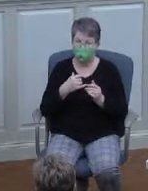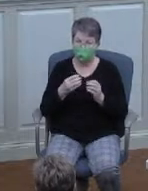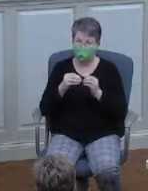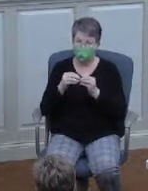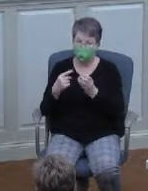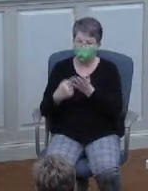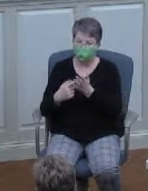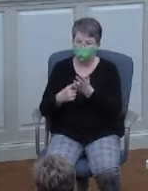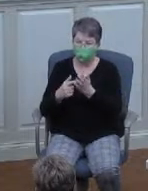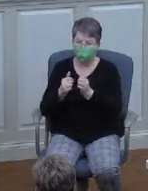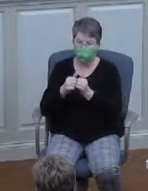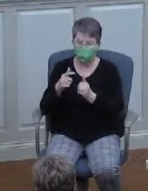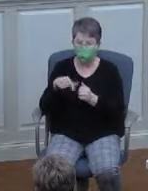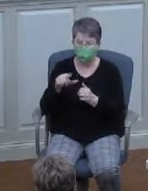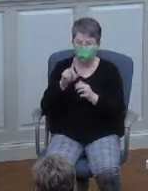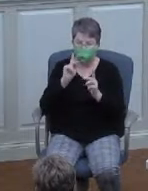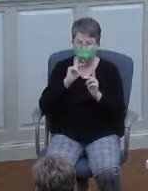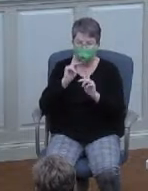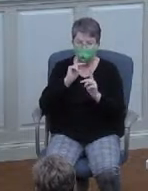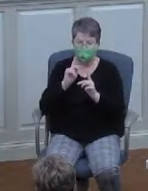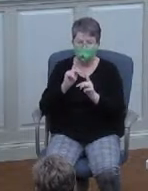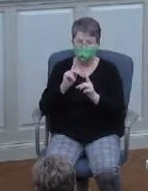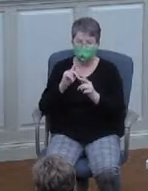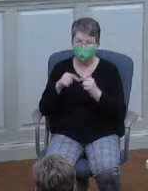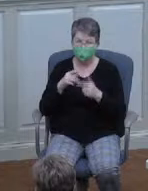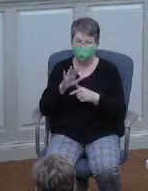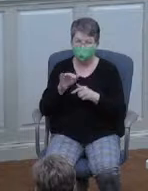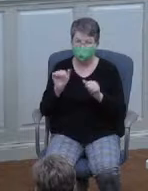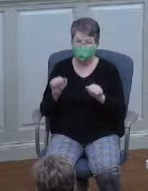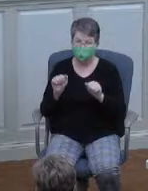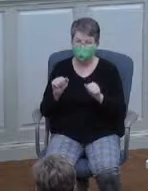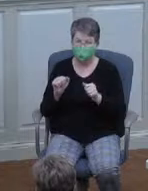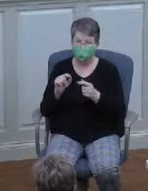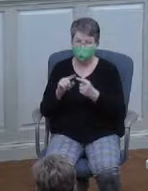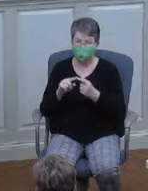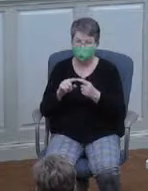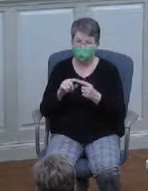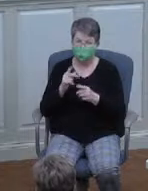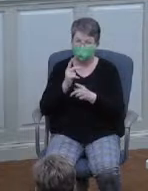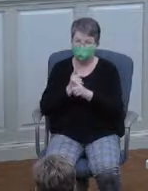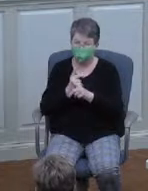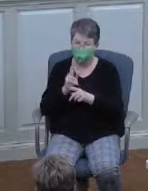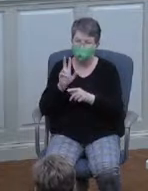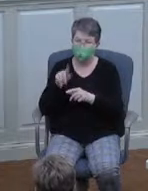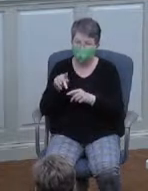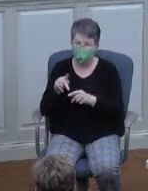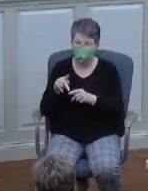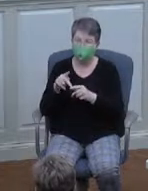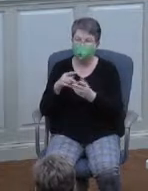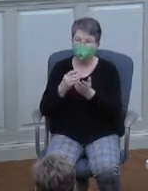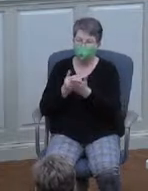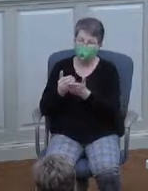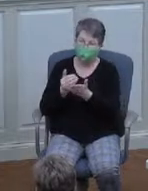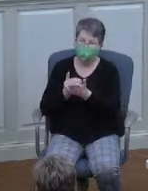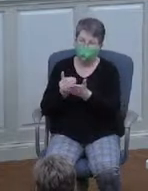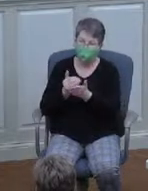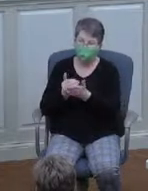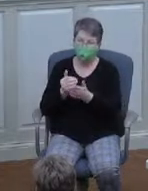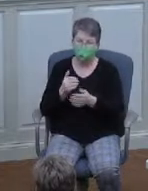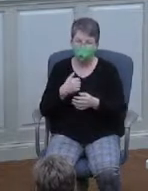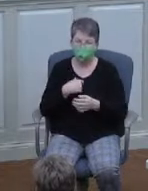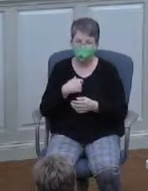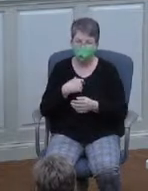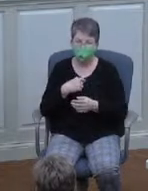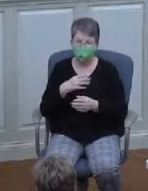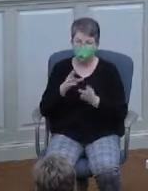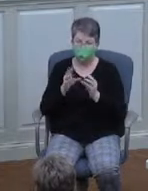with those folks relative to their ability to maintain payments on their payment plan too. So we actually met early